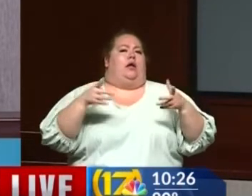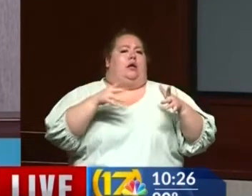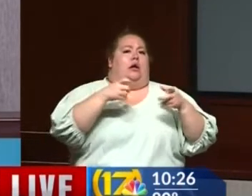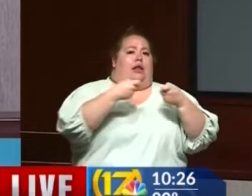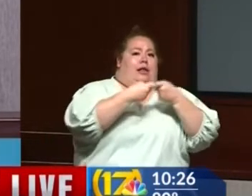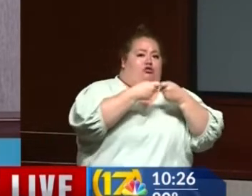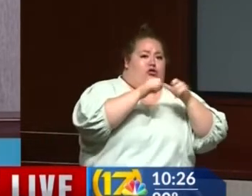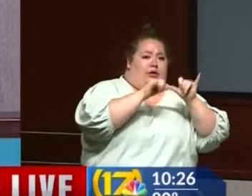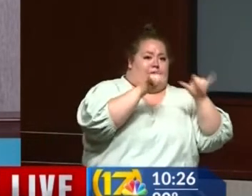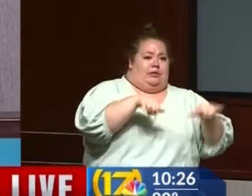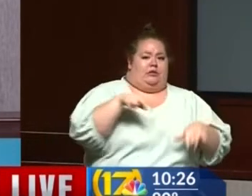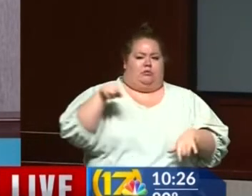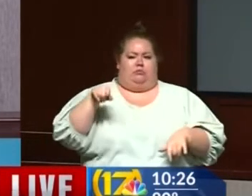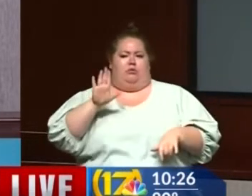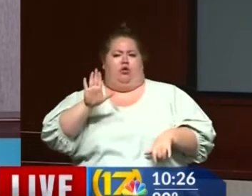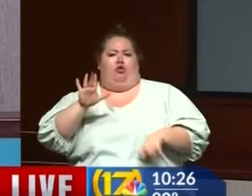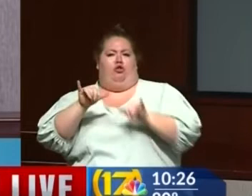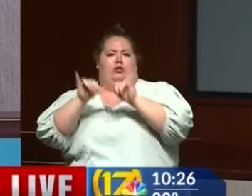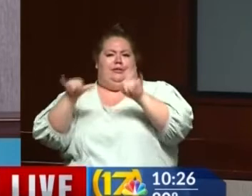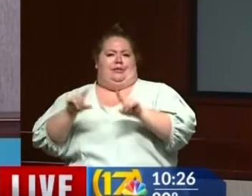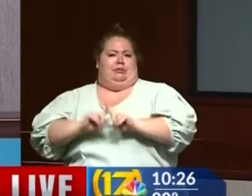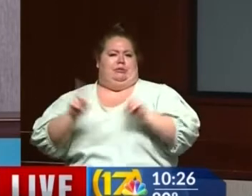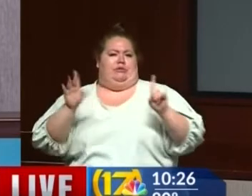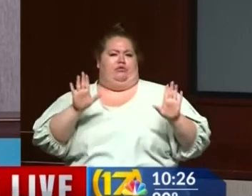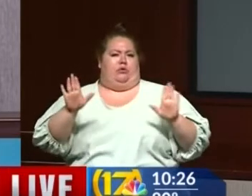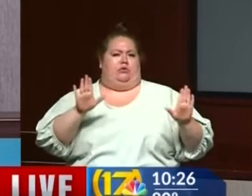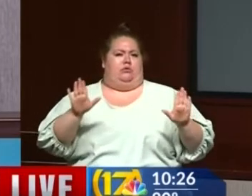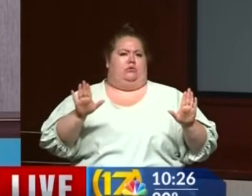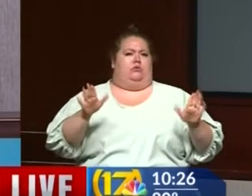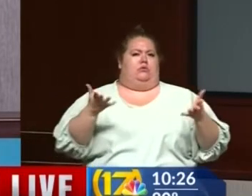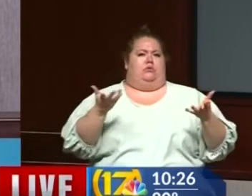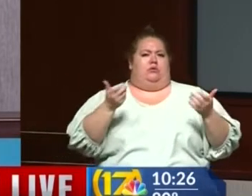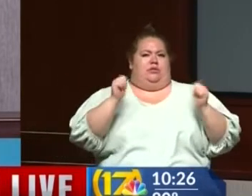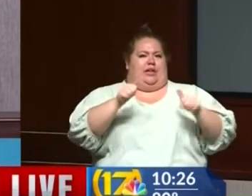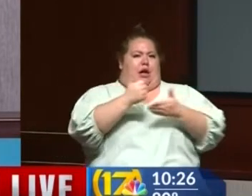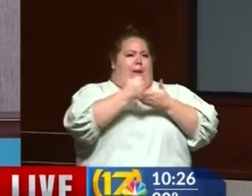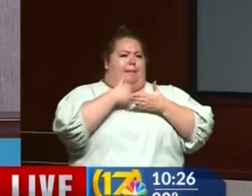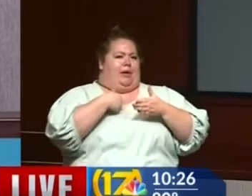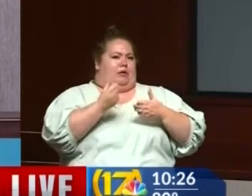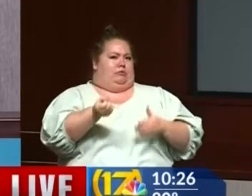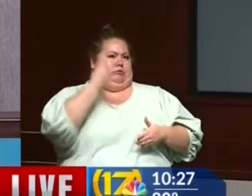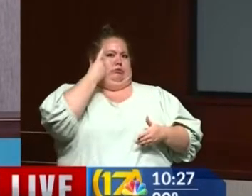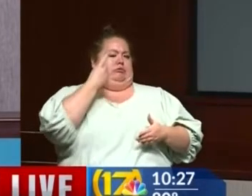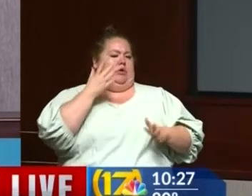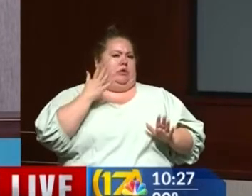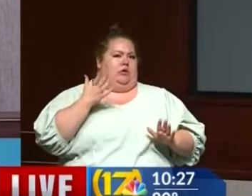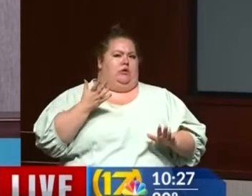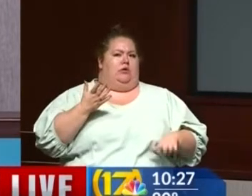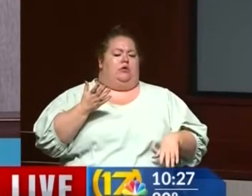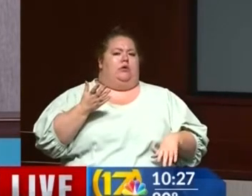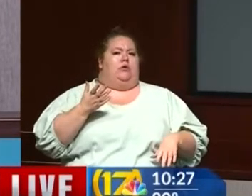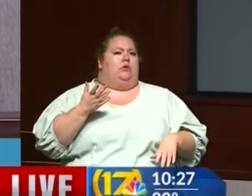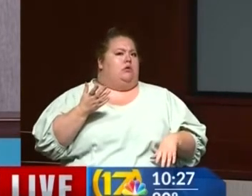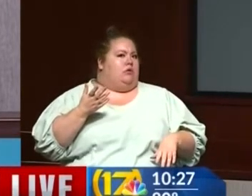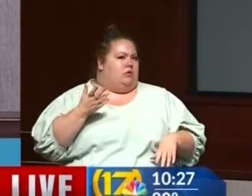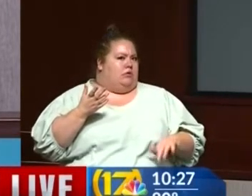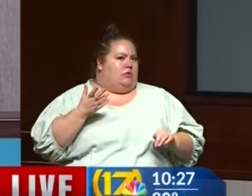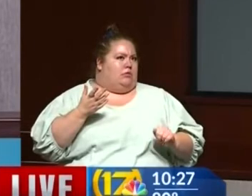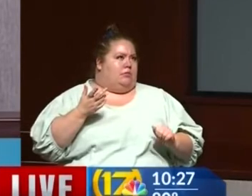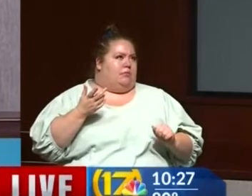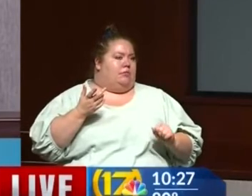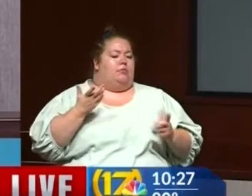obviously I know this is the, you know, maybe you don't understand everything happening at the governor's level. You obviously don't agree with it, but yeah, just a little more clarity